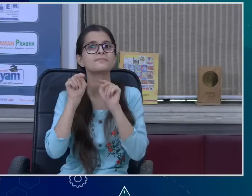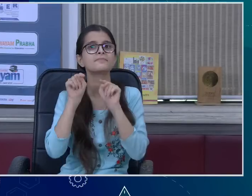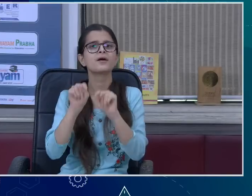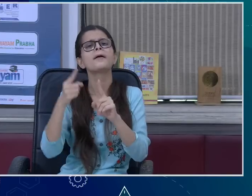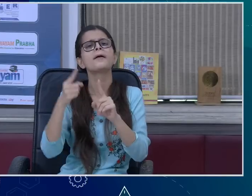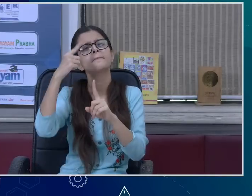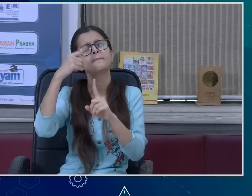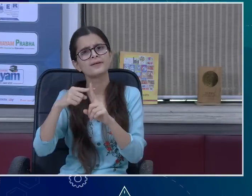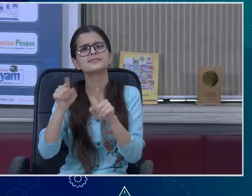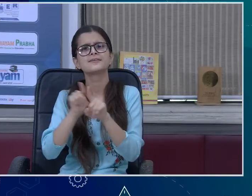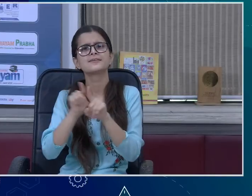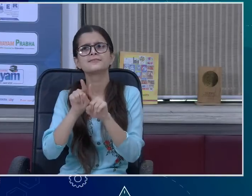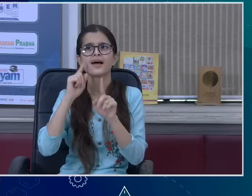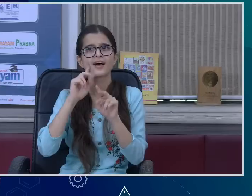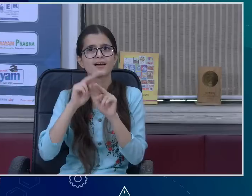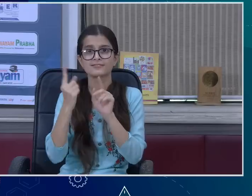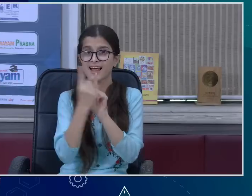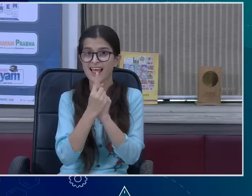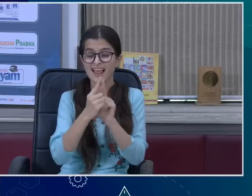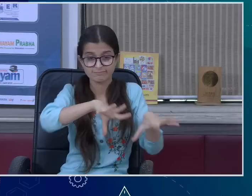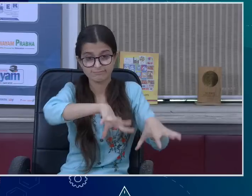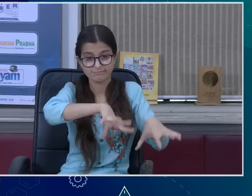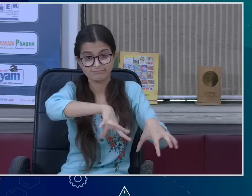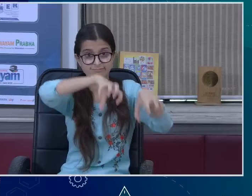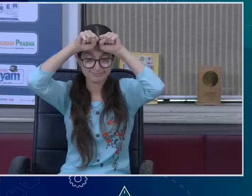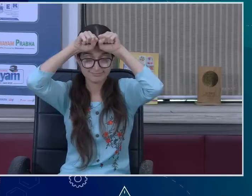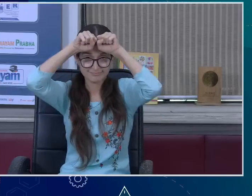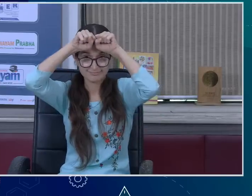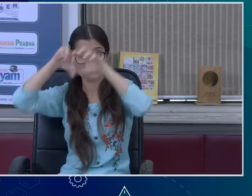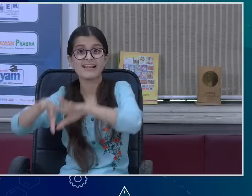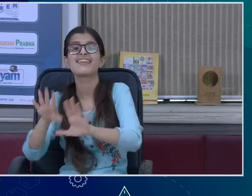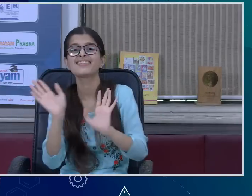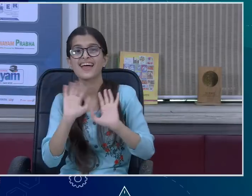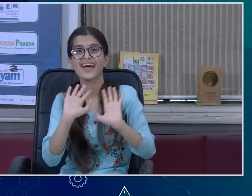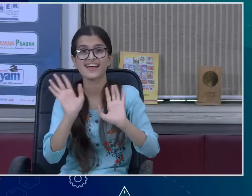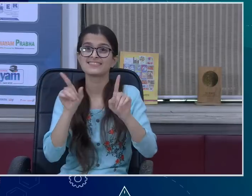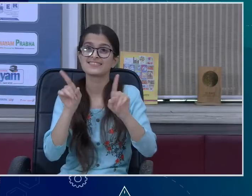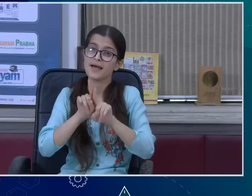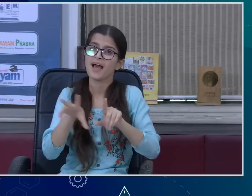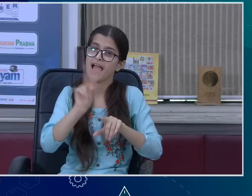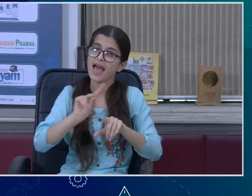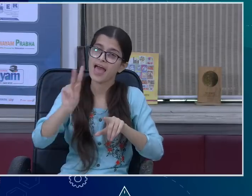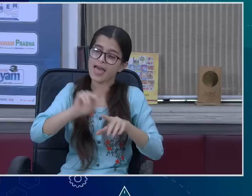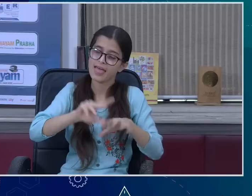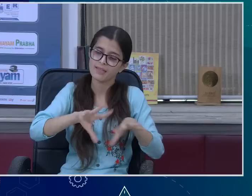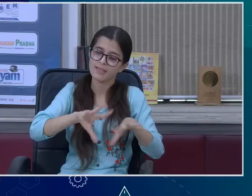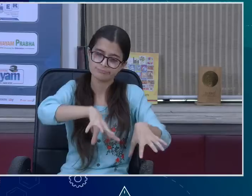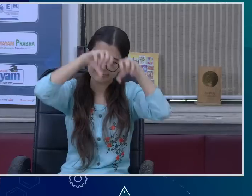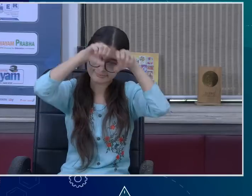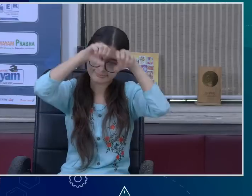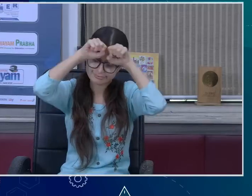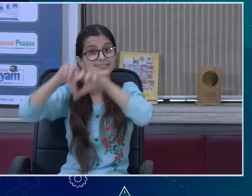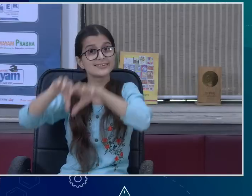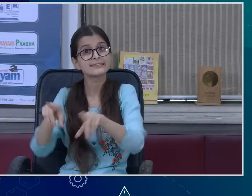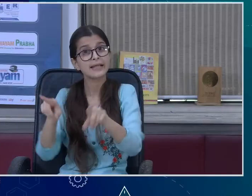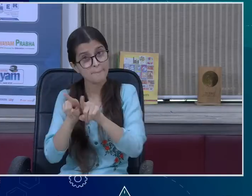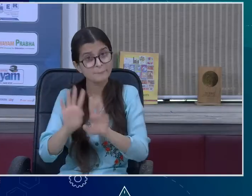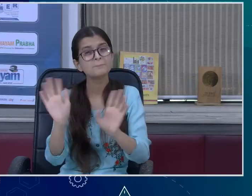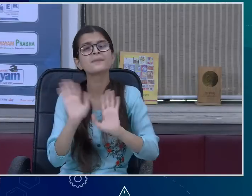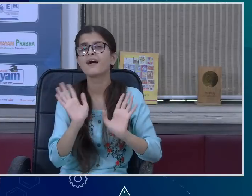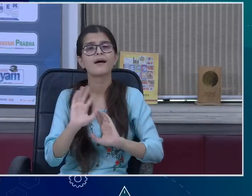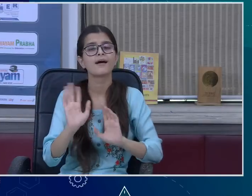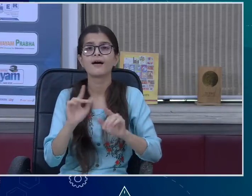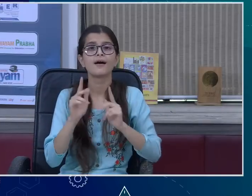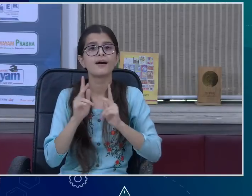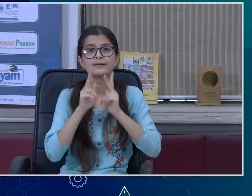refraining a child from rote learning. Repetitive learning might not really make the child enhanced, but it can